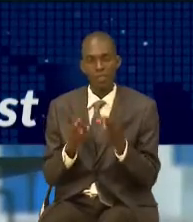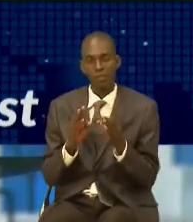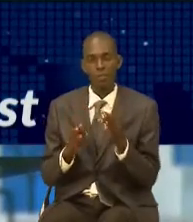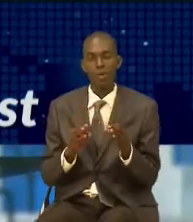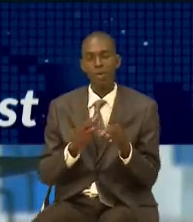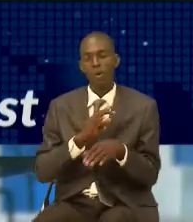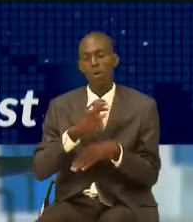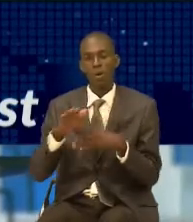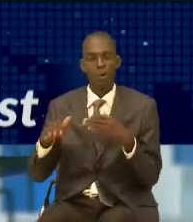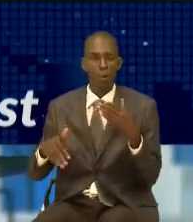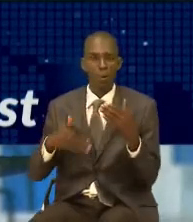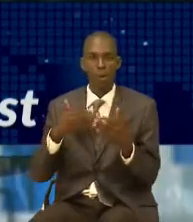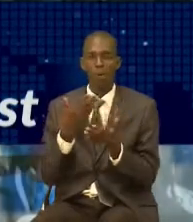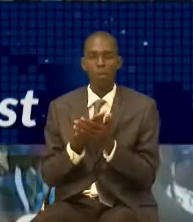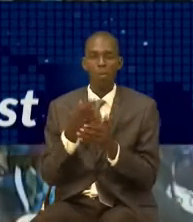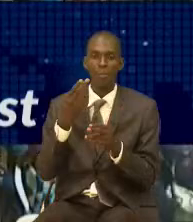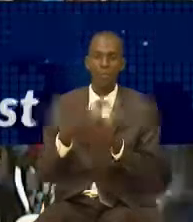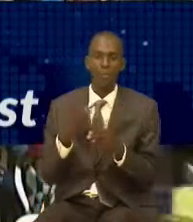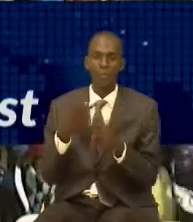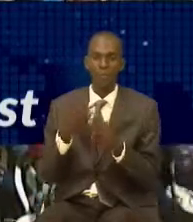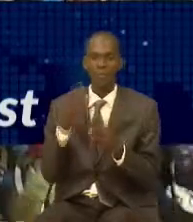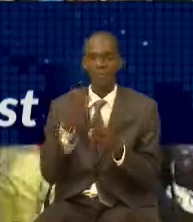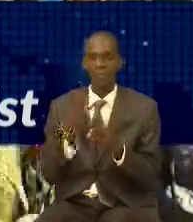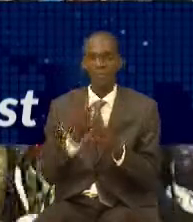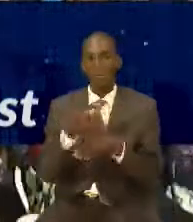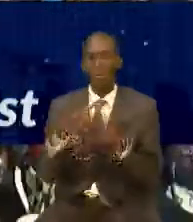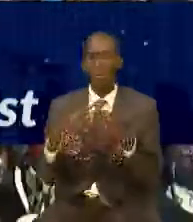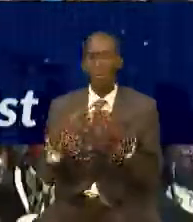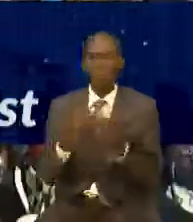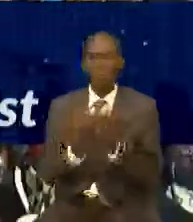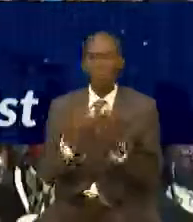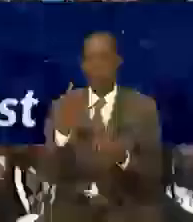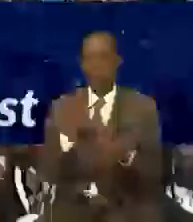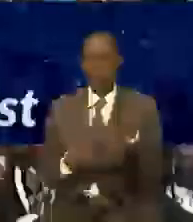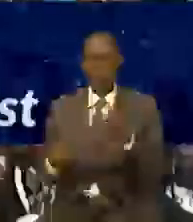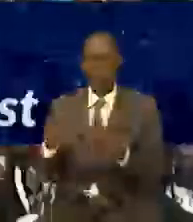coordinating pastor for counseling.